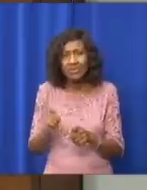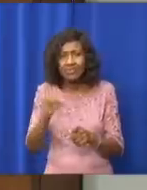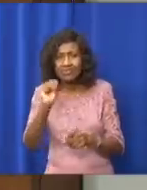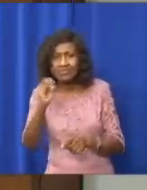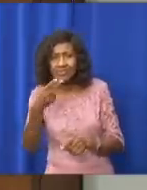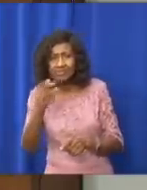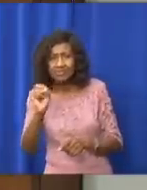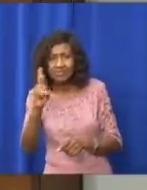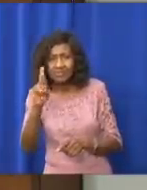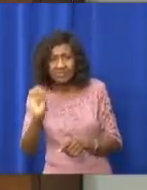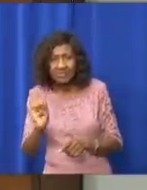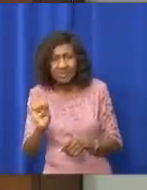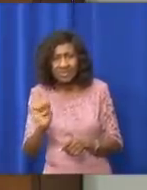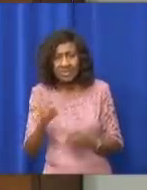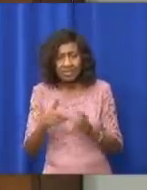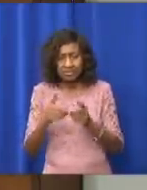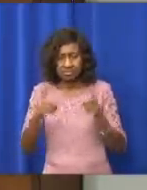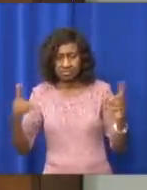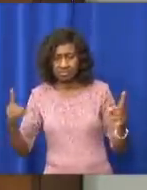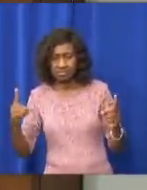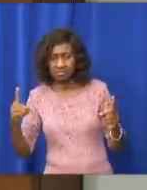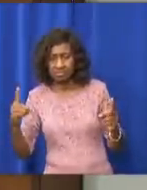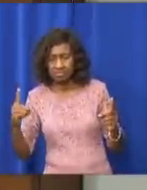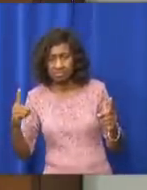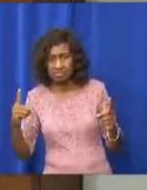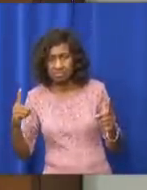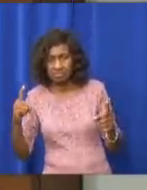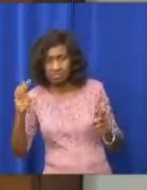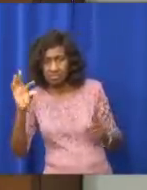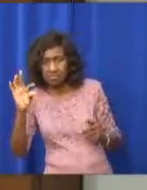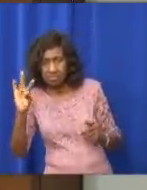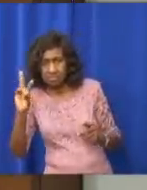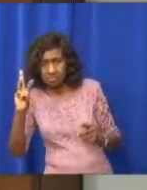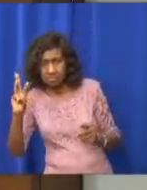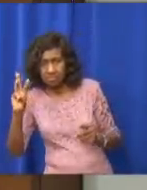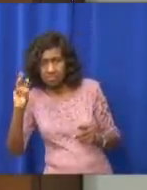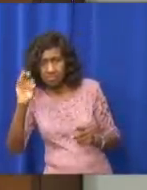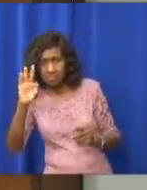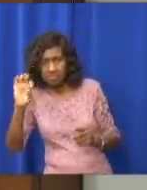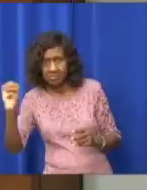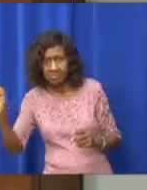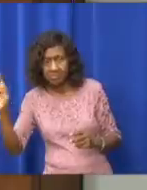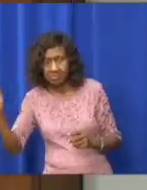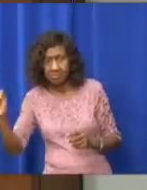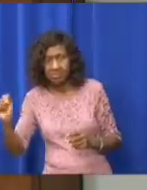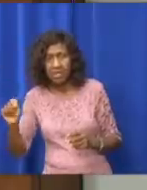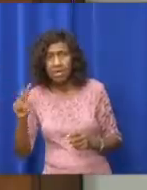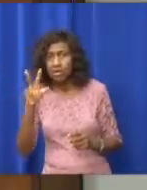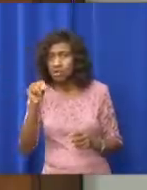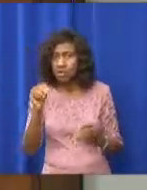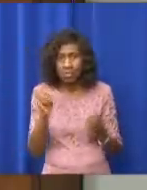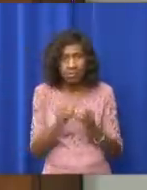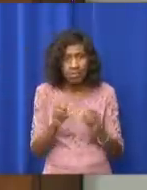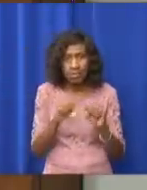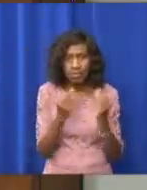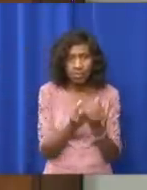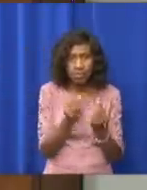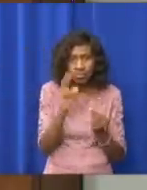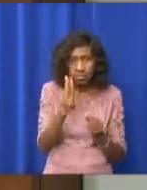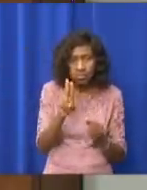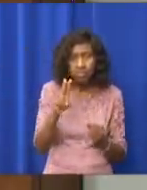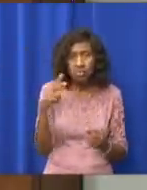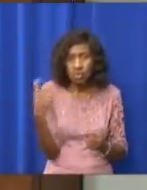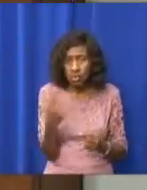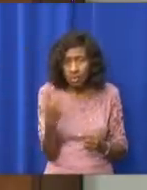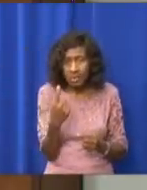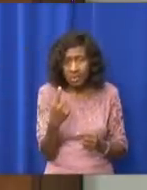Social distancing requirements apply, and persons should not congregate in groups of more than 2. No other inshore activities are